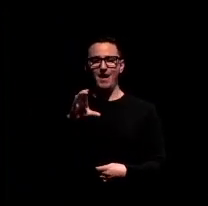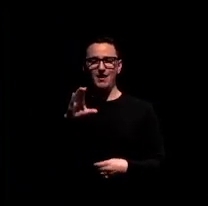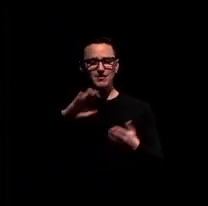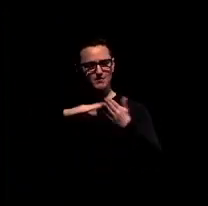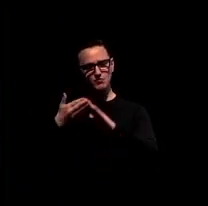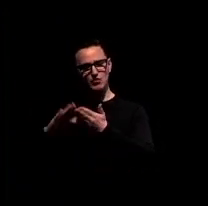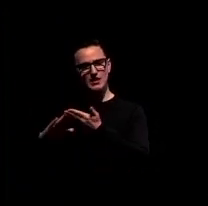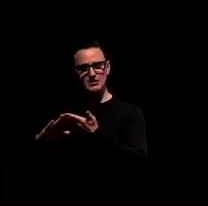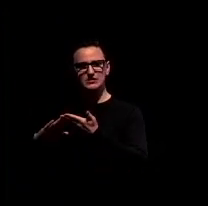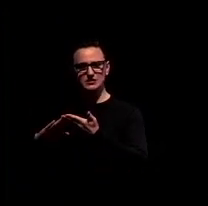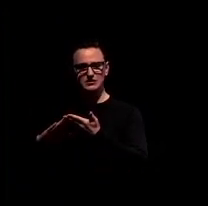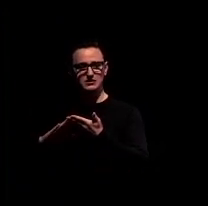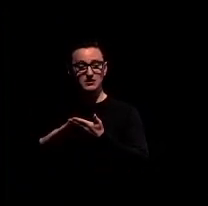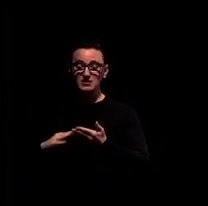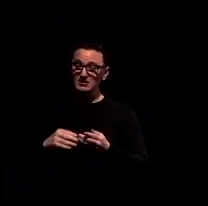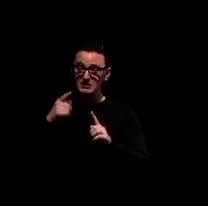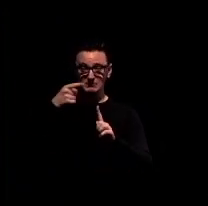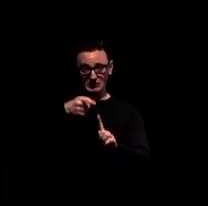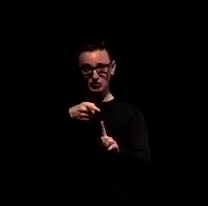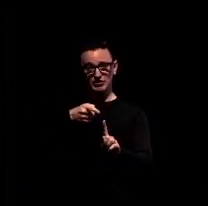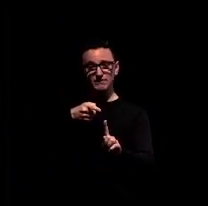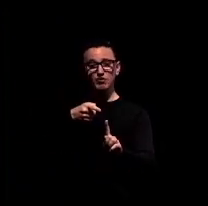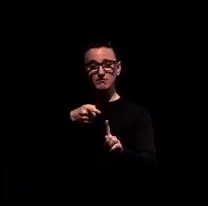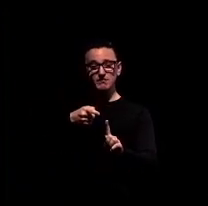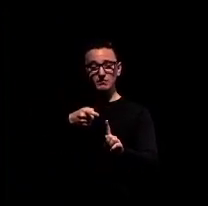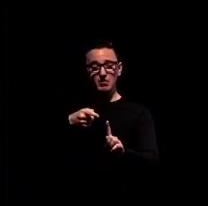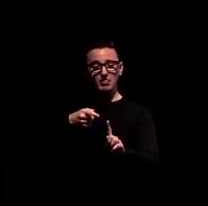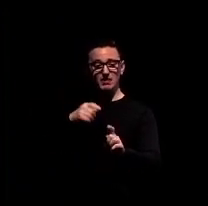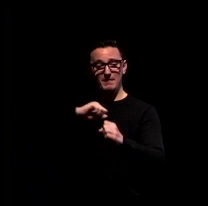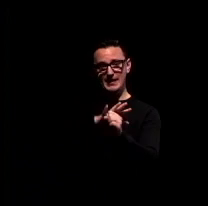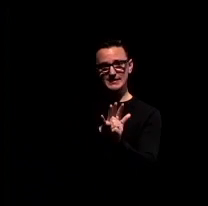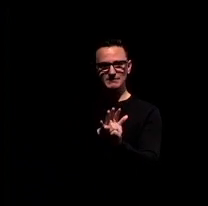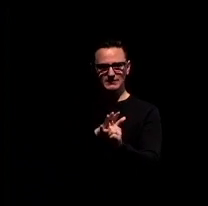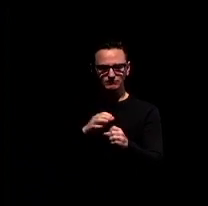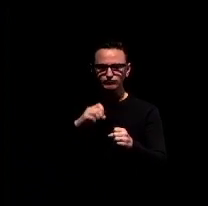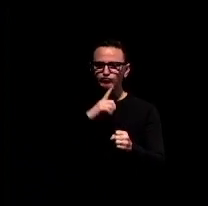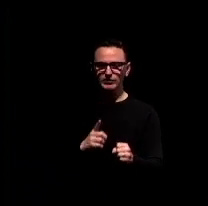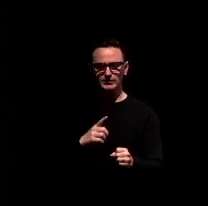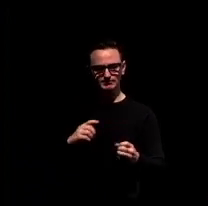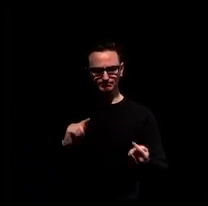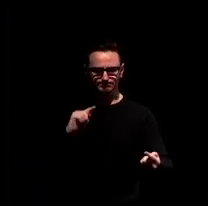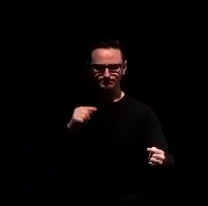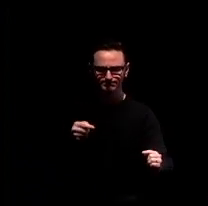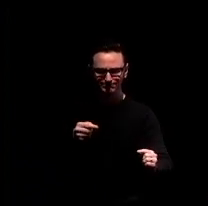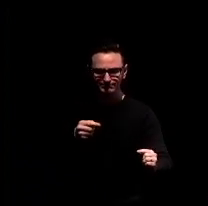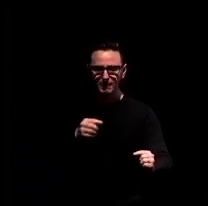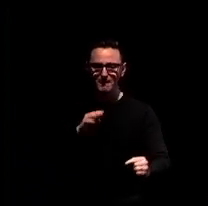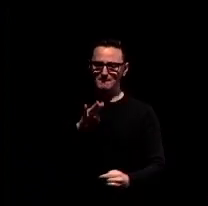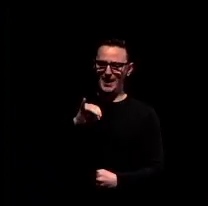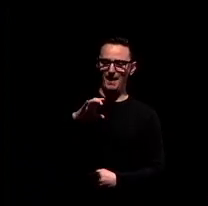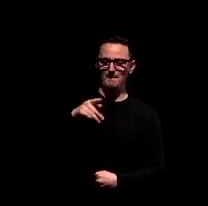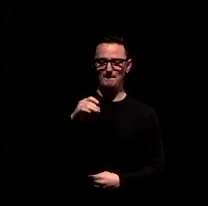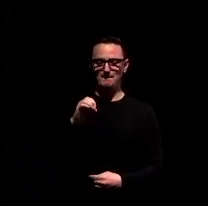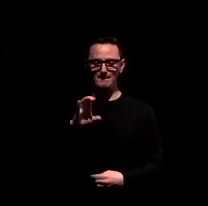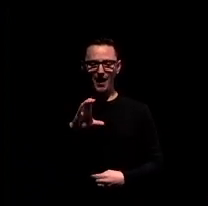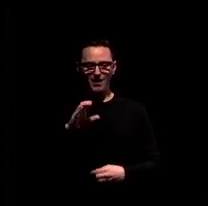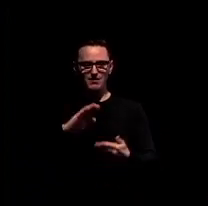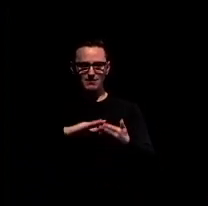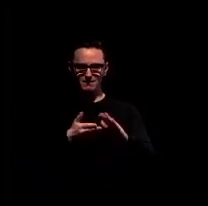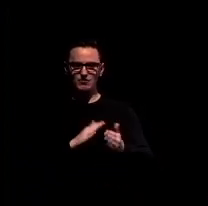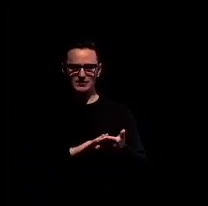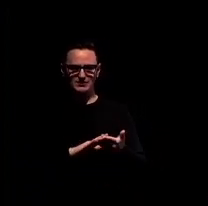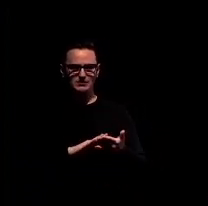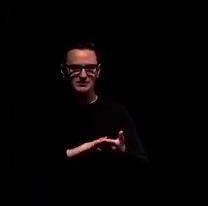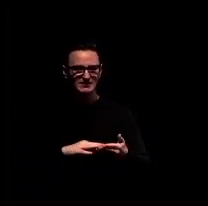in terms of how the pandemic hurt BIPOC communities. We had more people catch COVID,